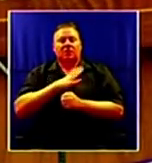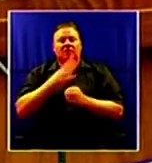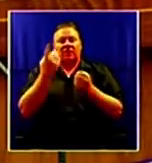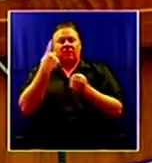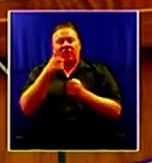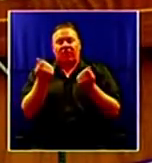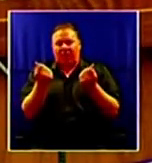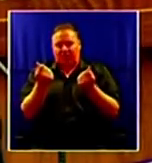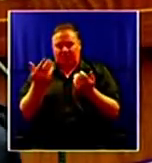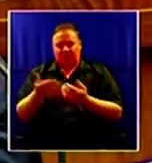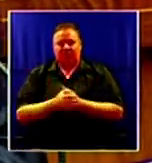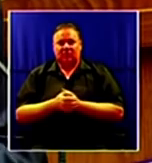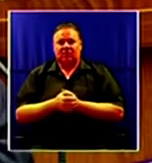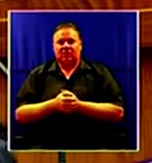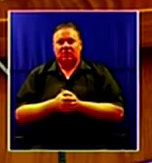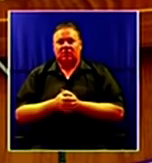honorable members, once again.